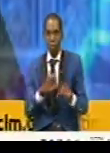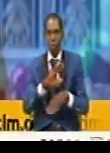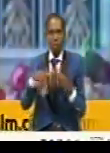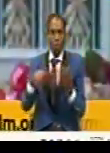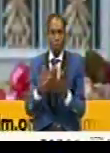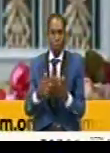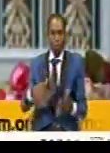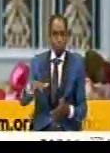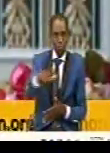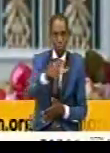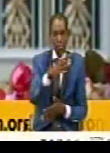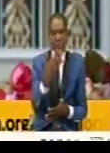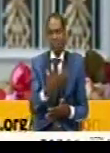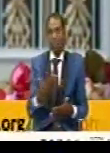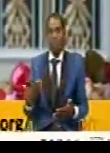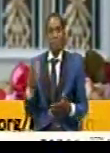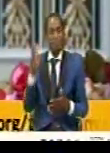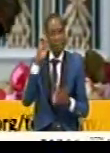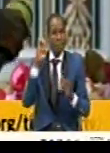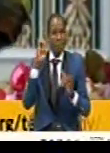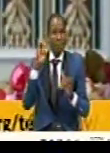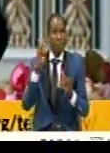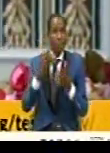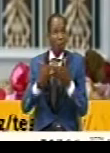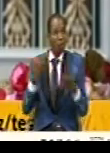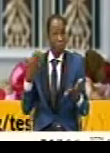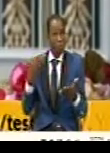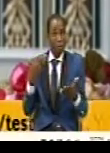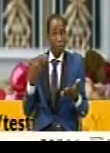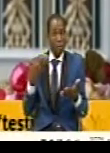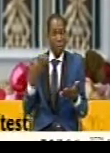I could not stand. I could not bend. But now I can bend.